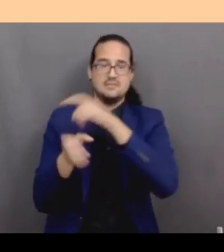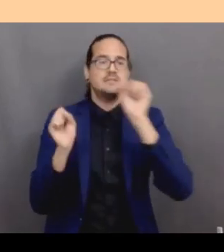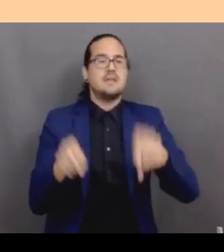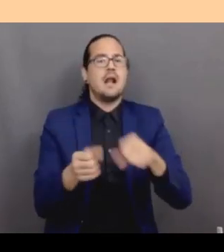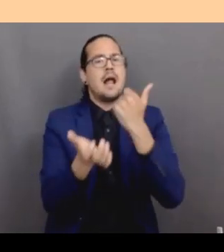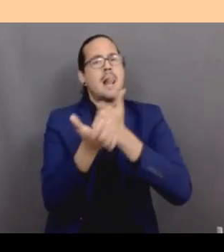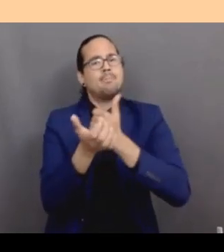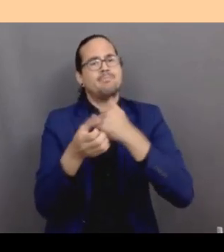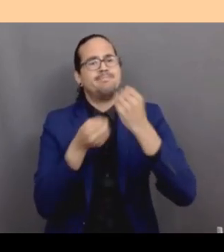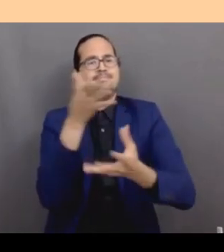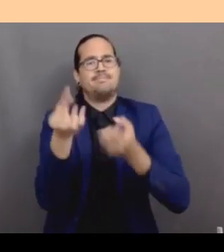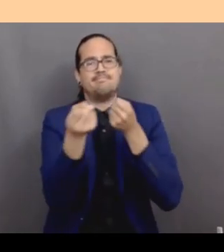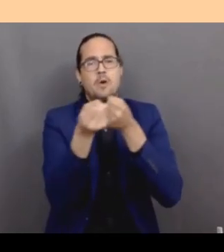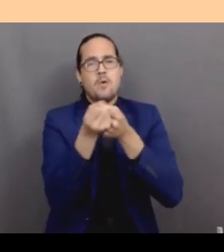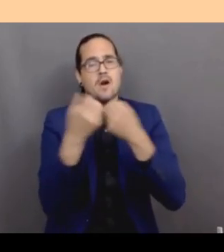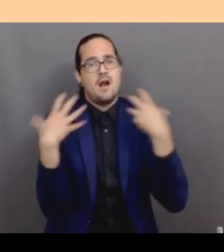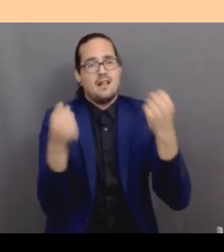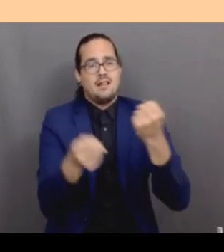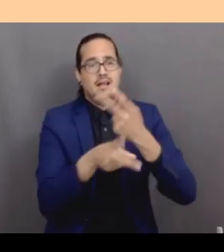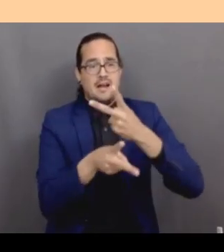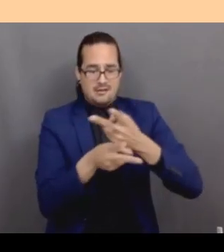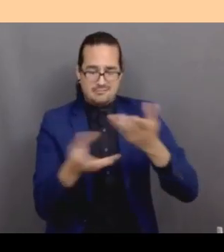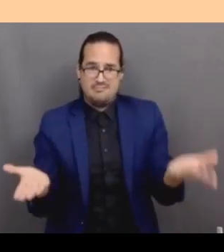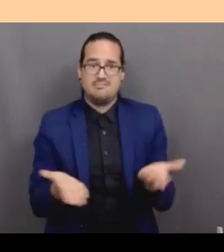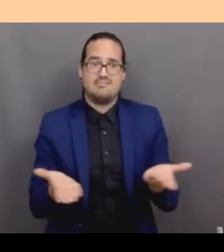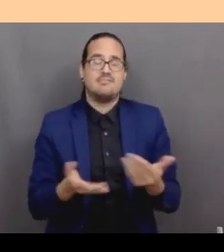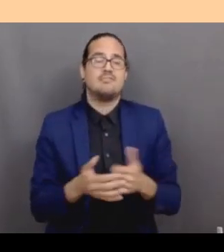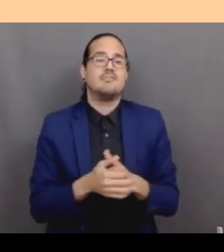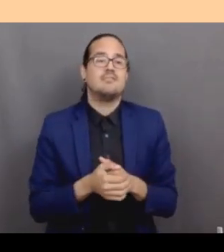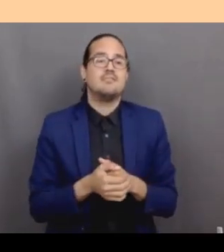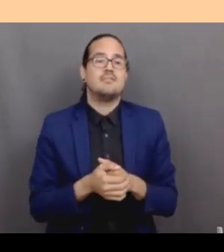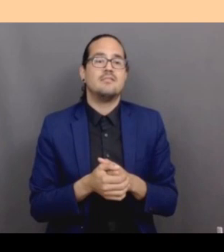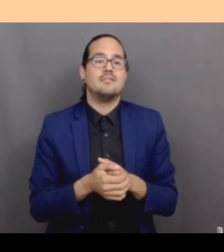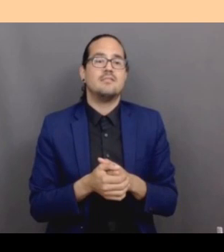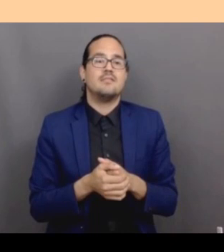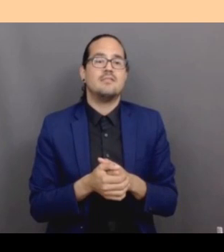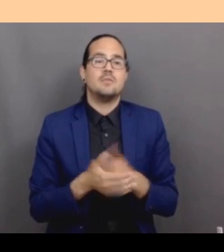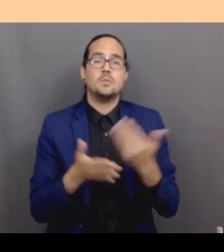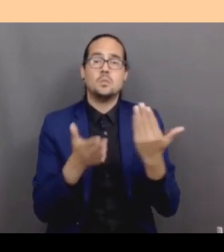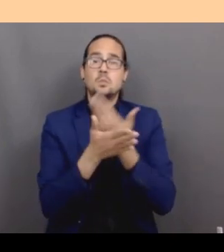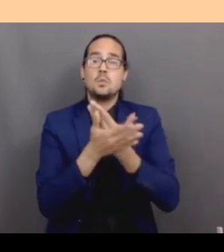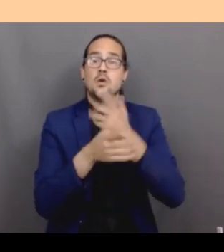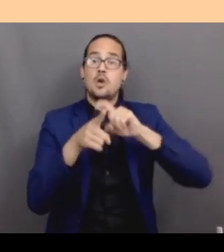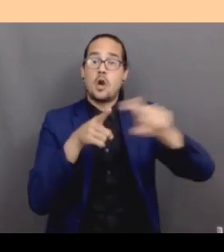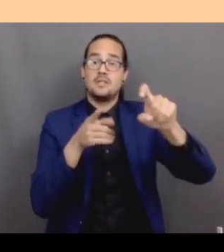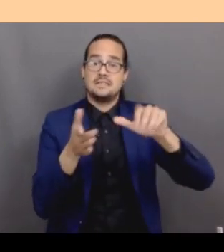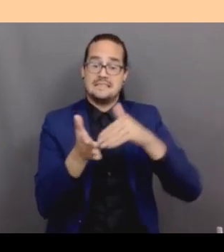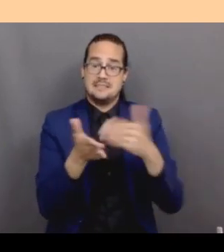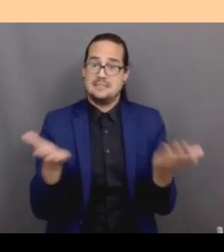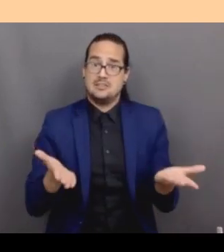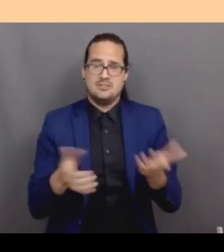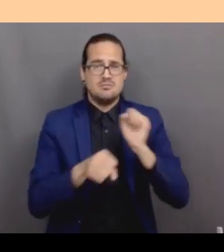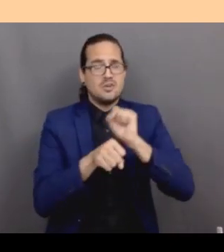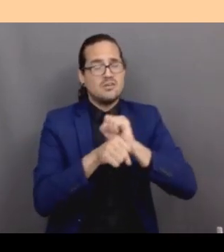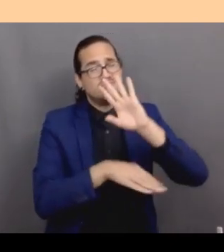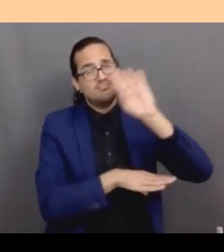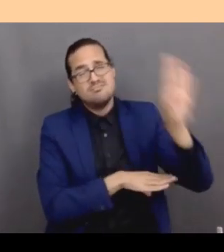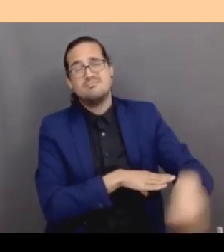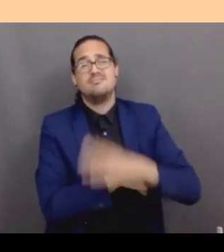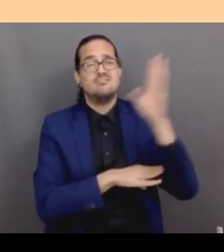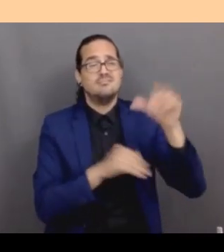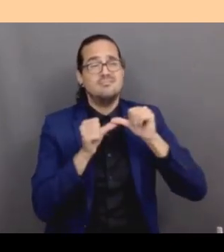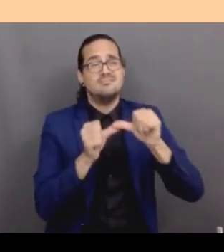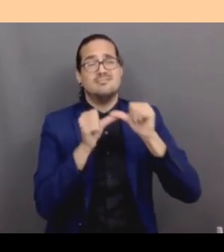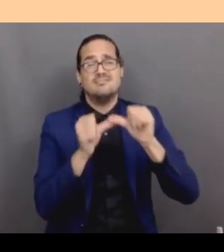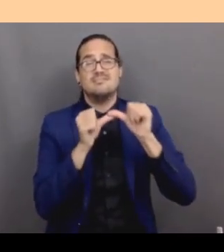developed call center that's been working day and night to make sure that questions are answered regarding COVID-19.